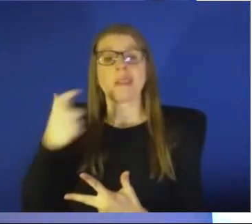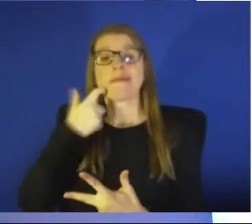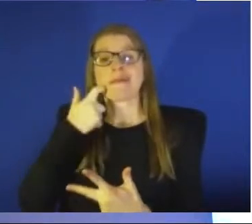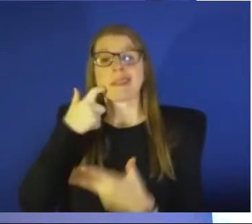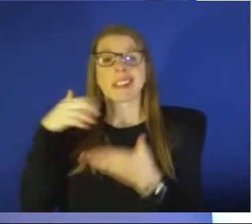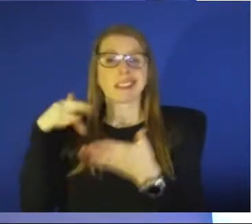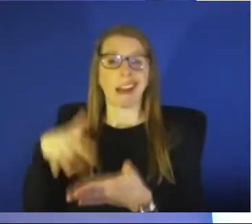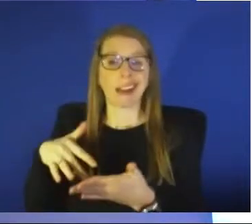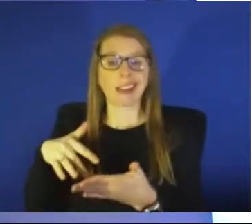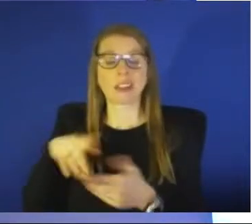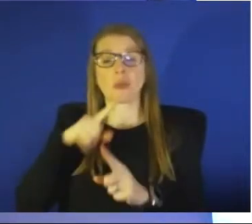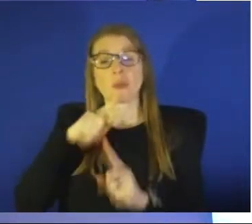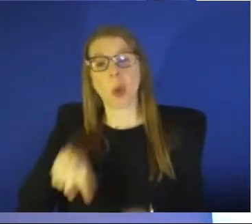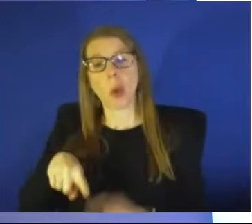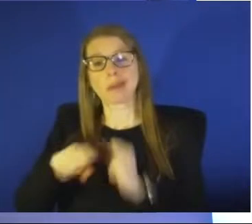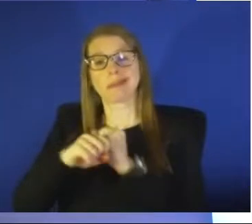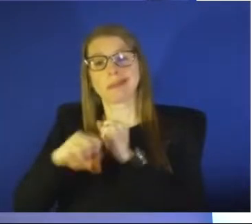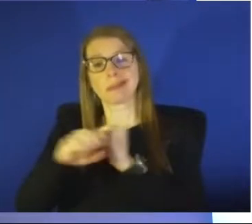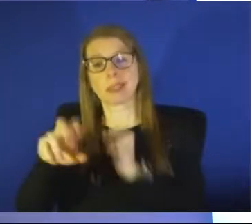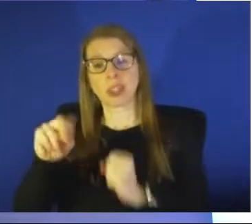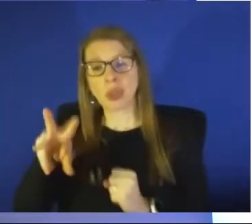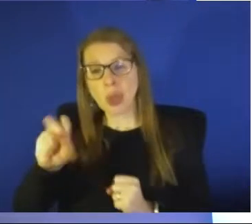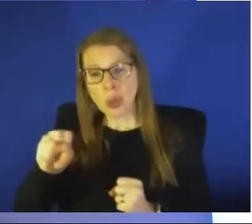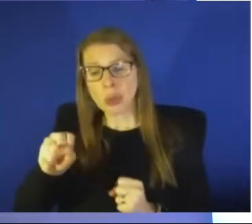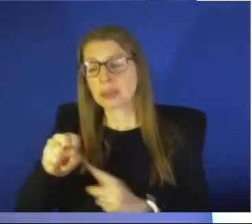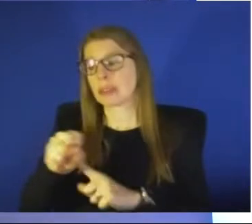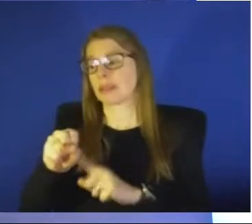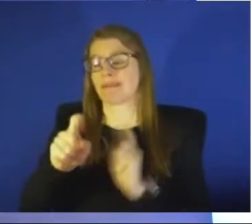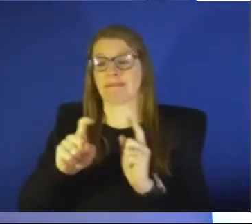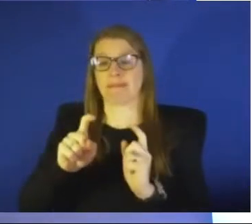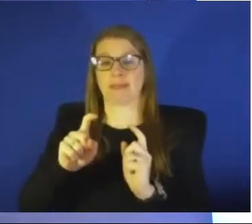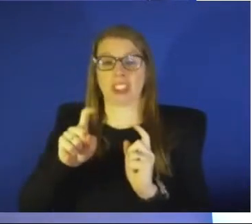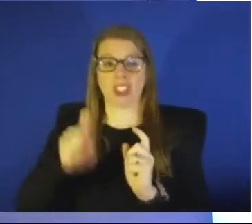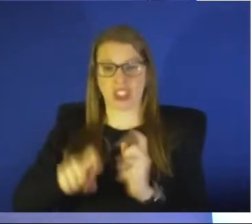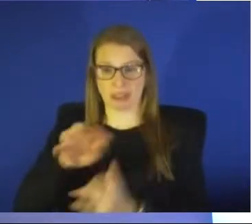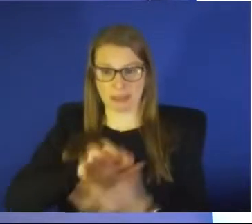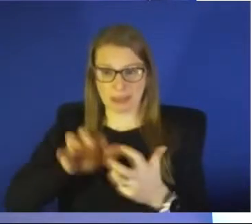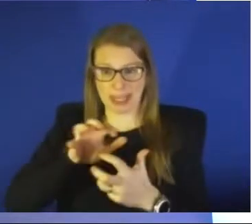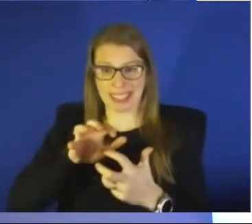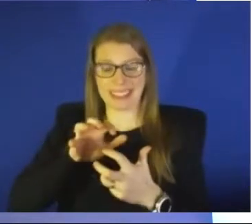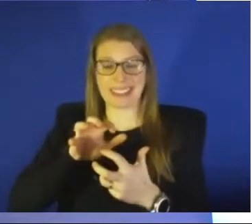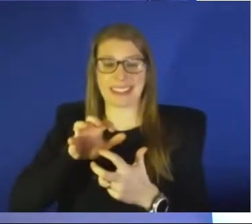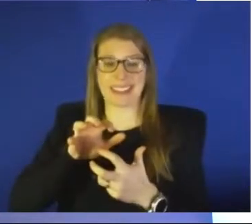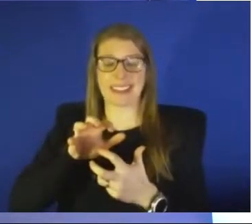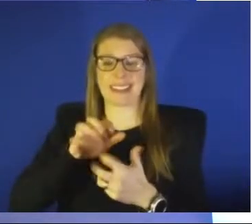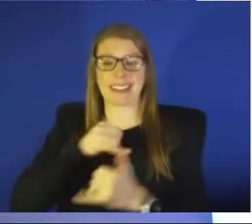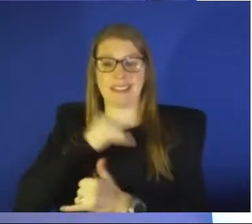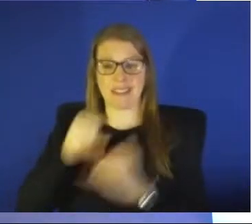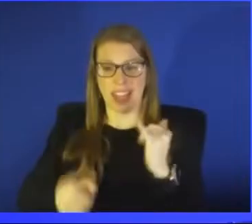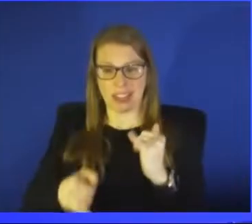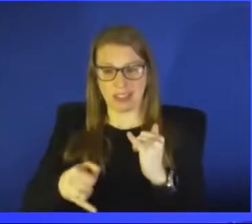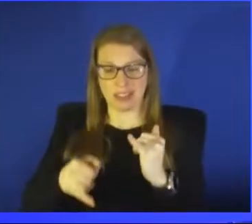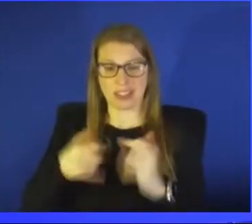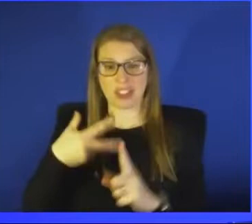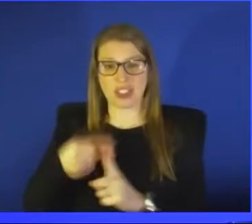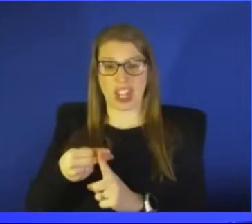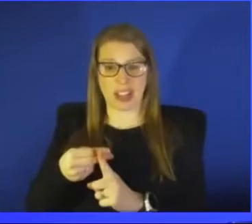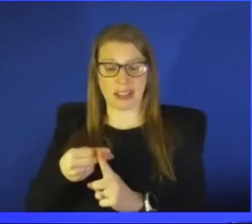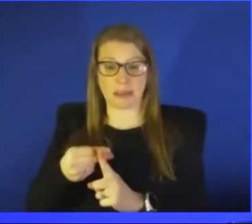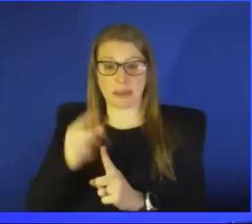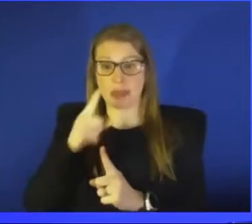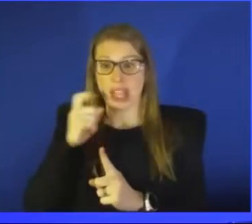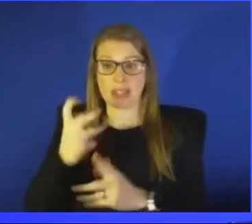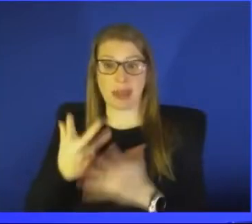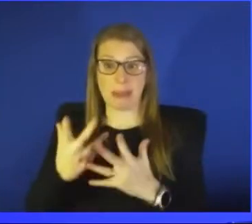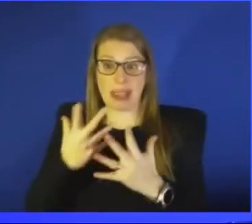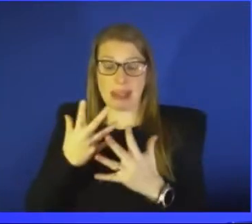on the news that you should mix up that final booster to get some extra stuff that you might not have gotten with the first one. Yeah, you know, if you got